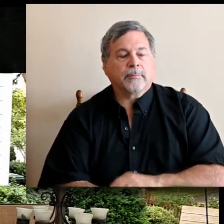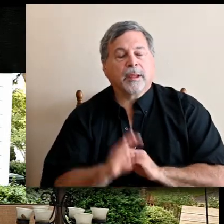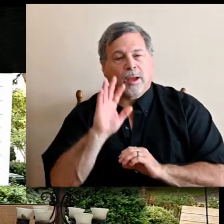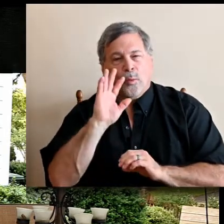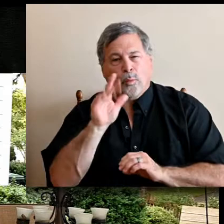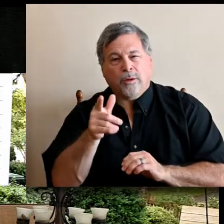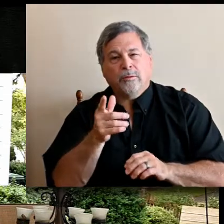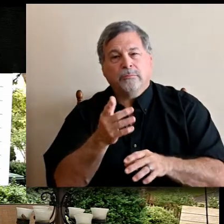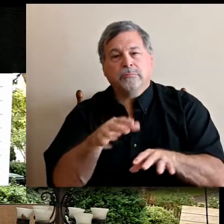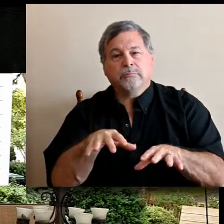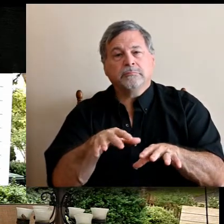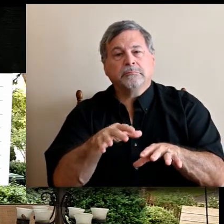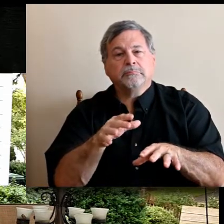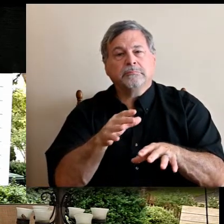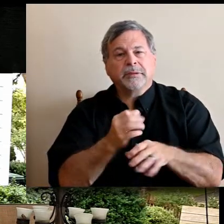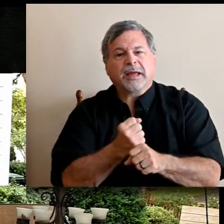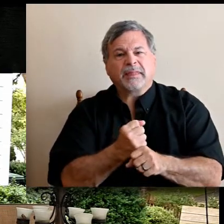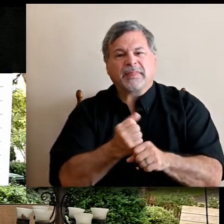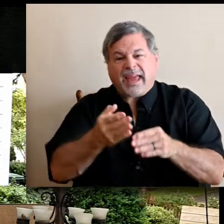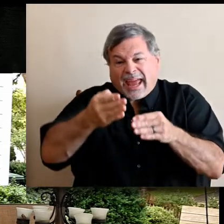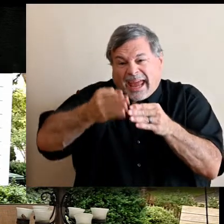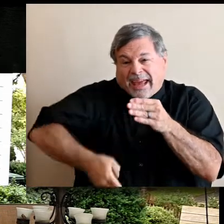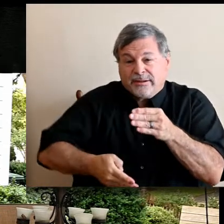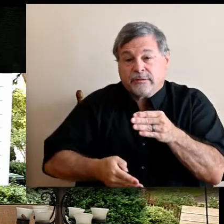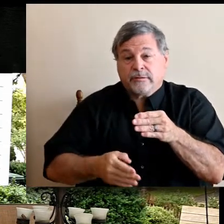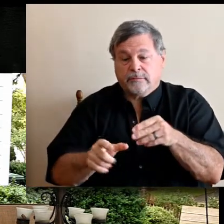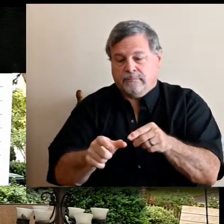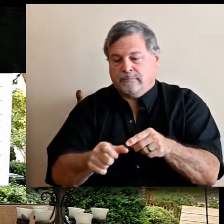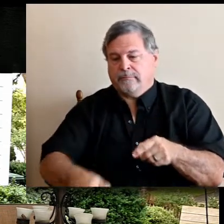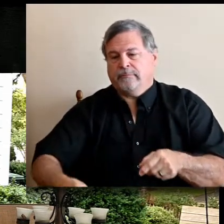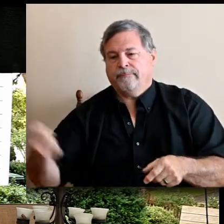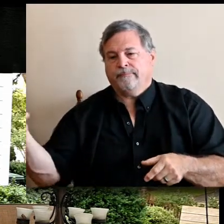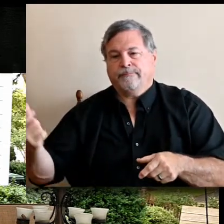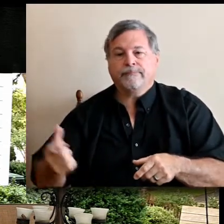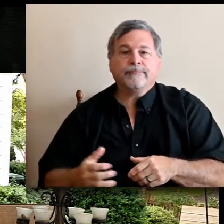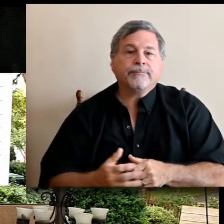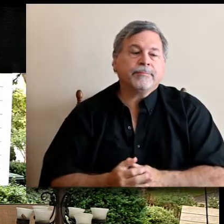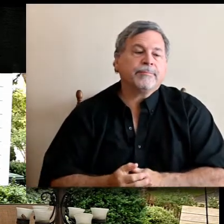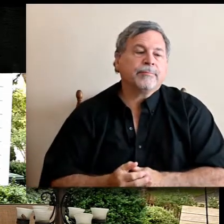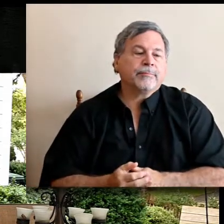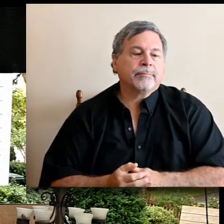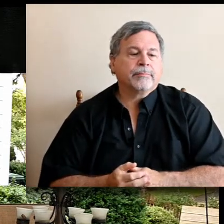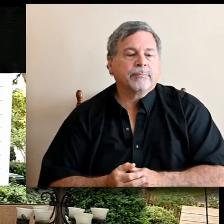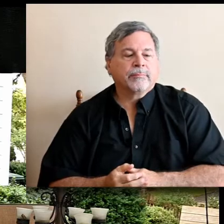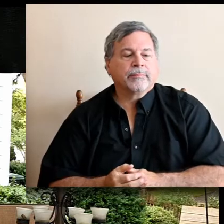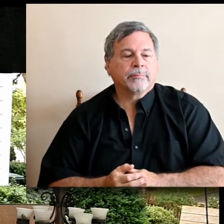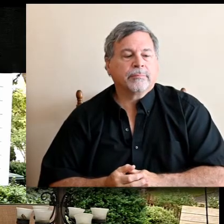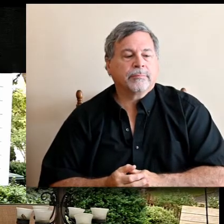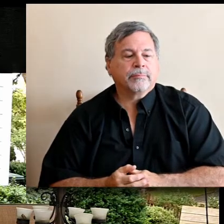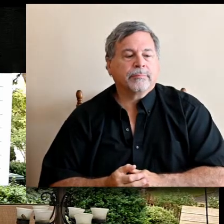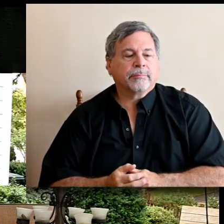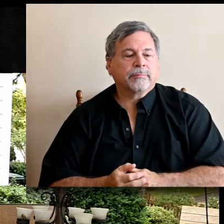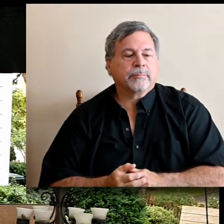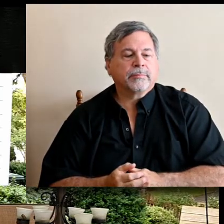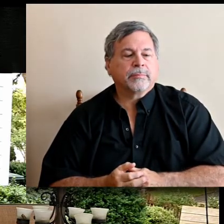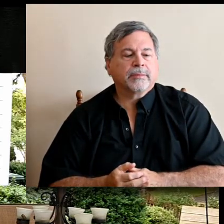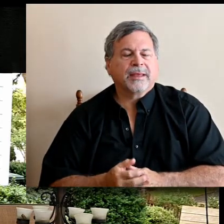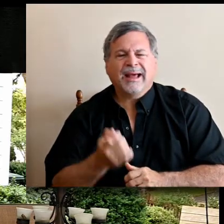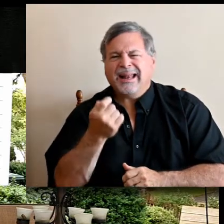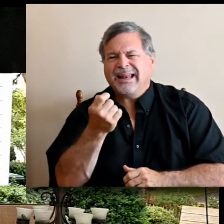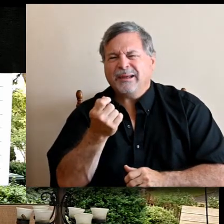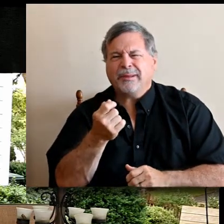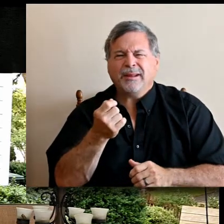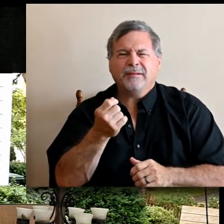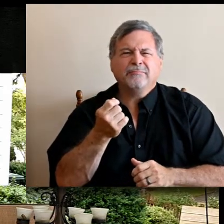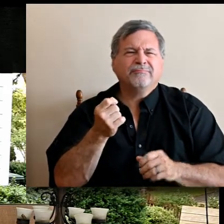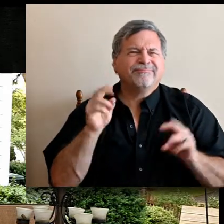Now I will take these ends and I'll cut them and discard the real end part of it,